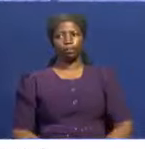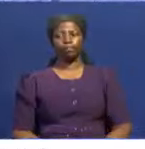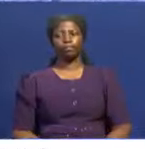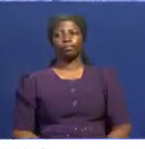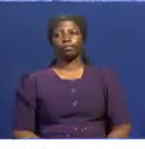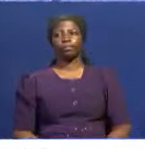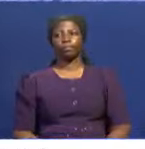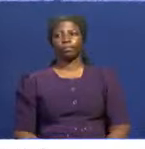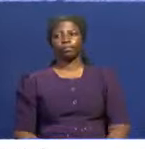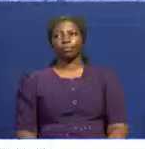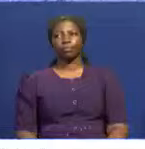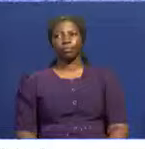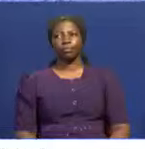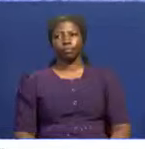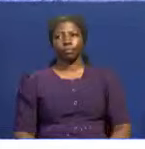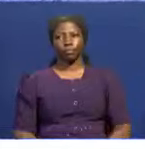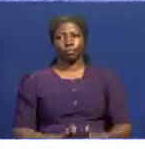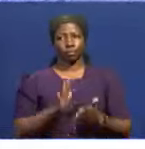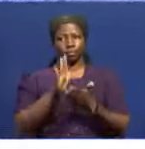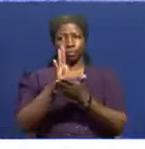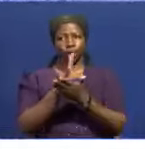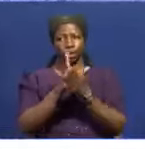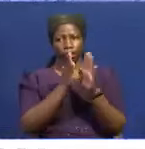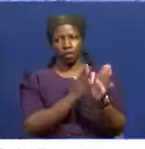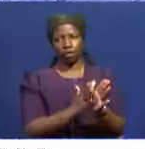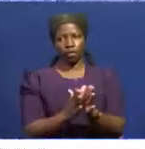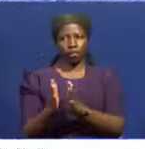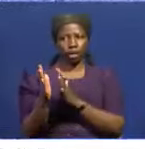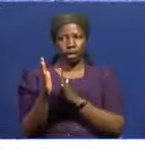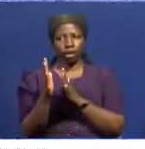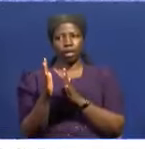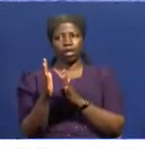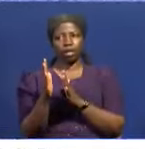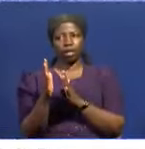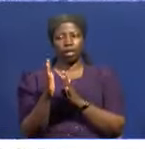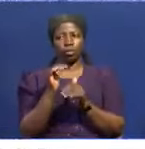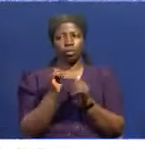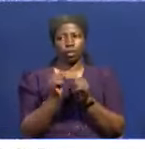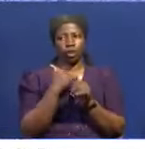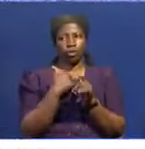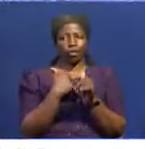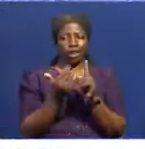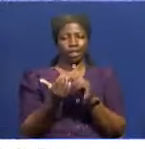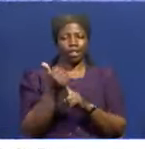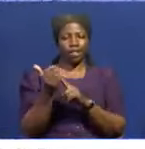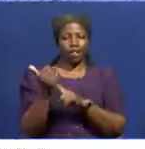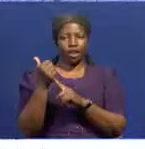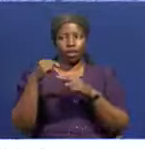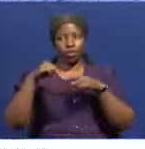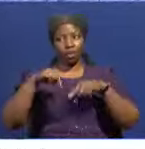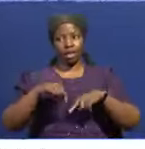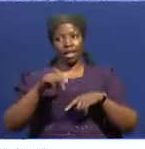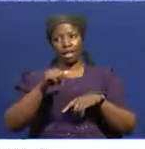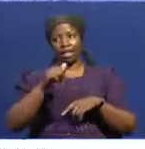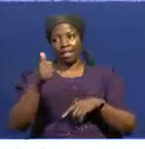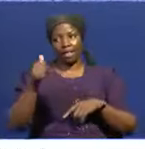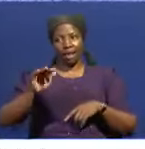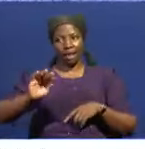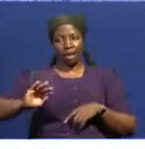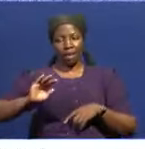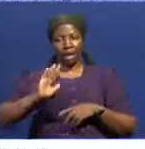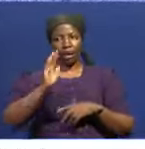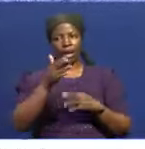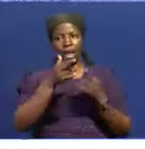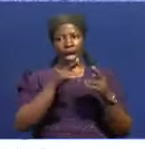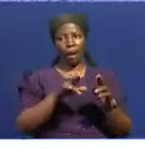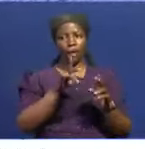They are part of the planning that we have accomplished today. The rest will meet again tomorrow.